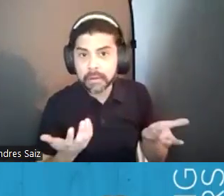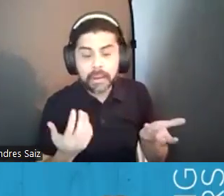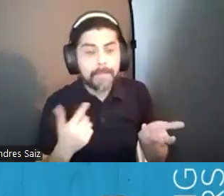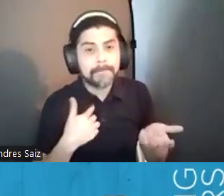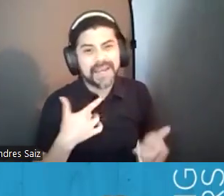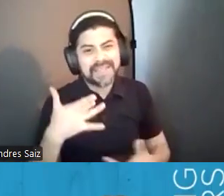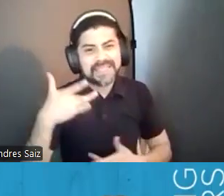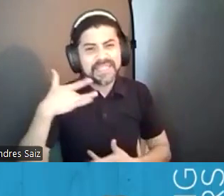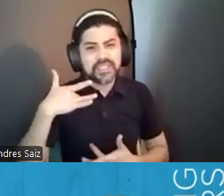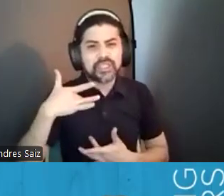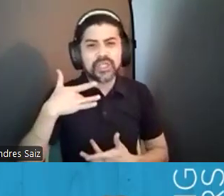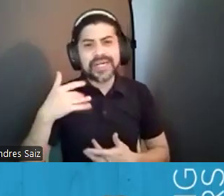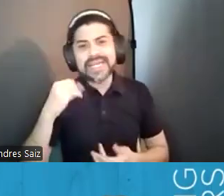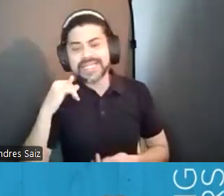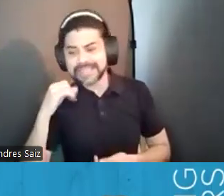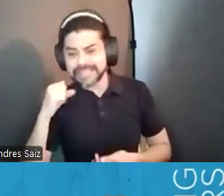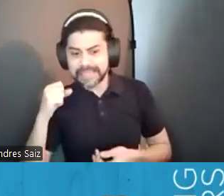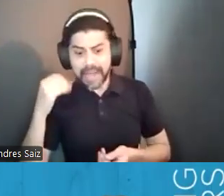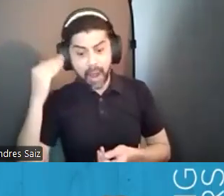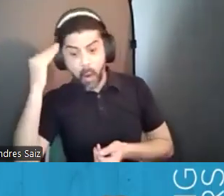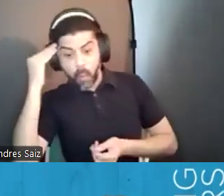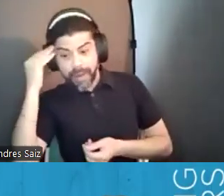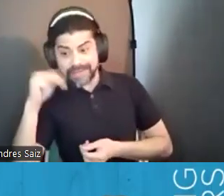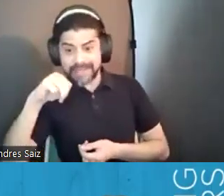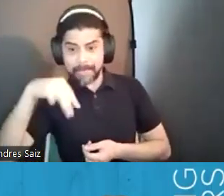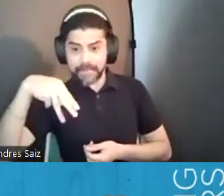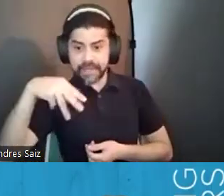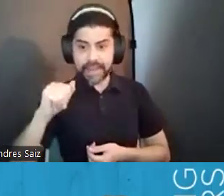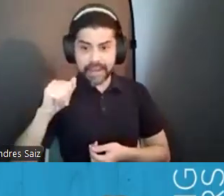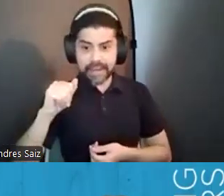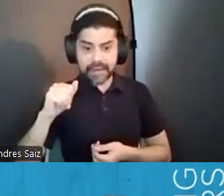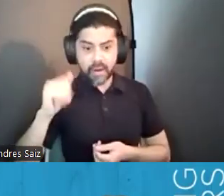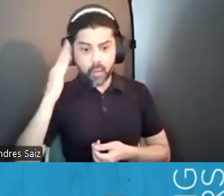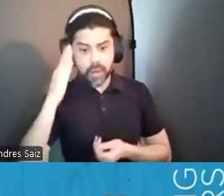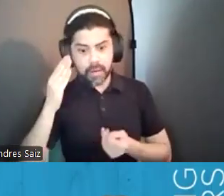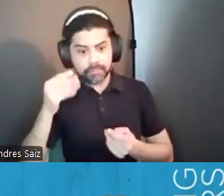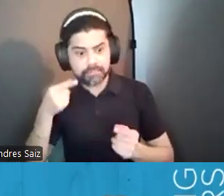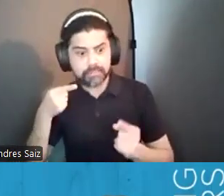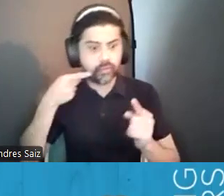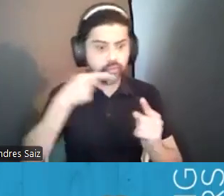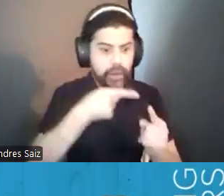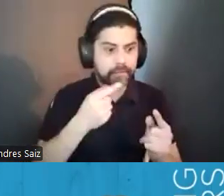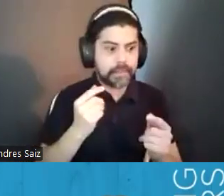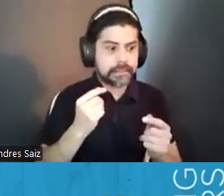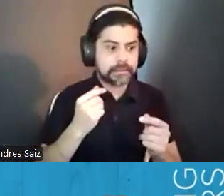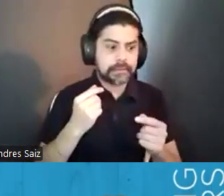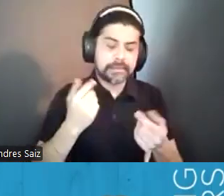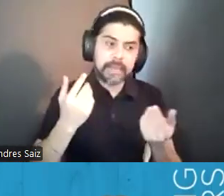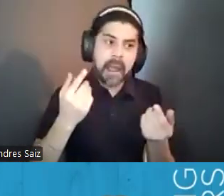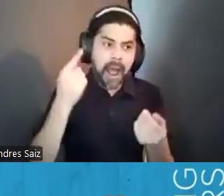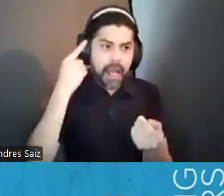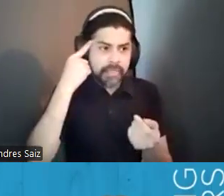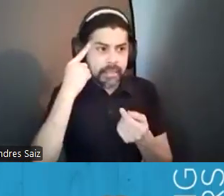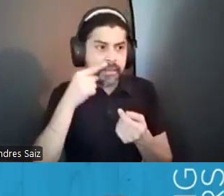know that even awareness of the MPA would get us to where we need to go. I think what I hear you saying, it's maybe more